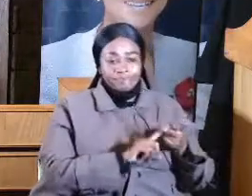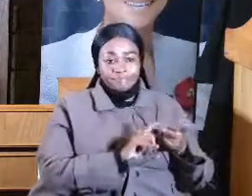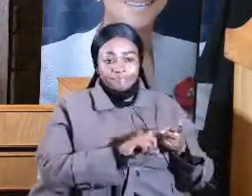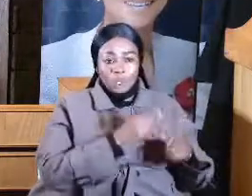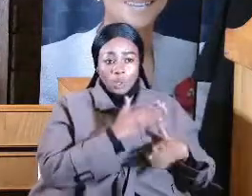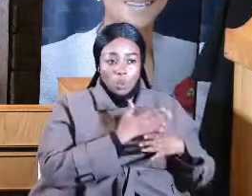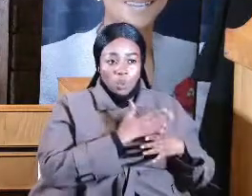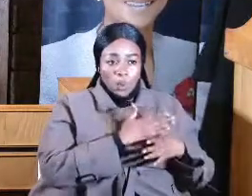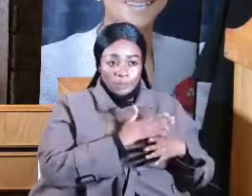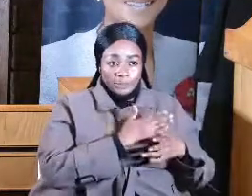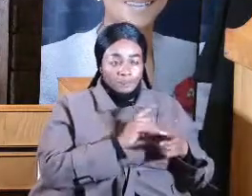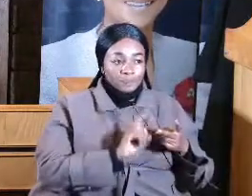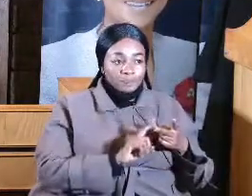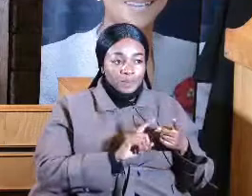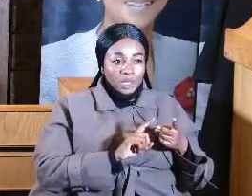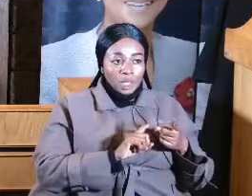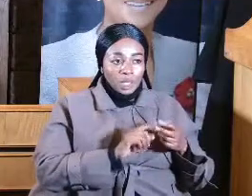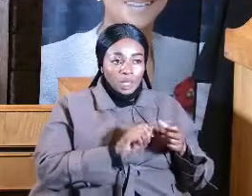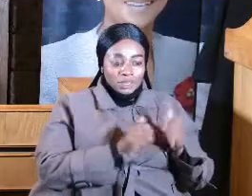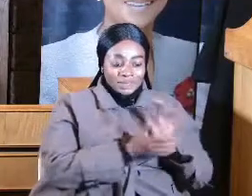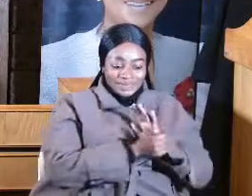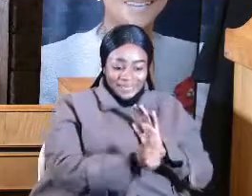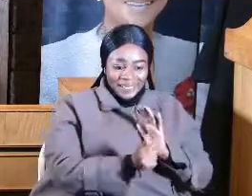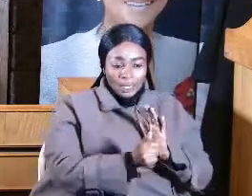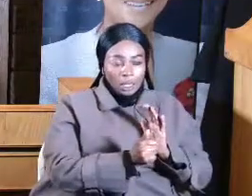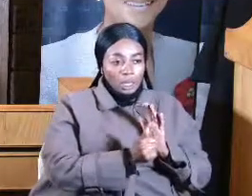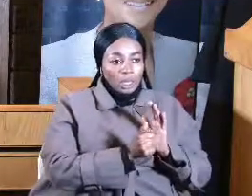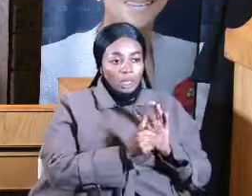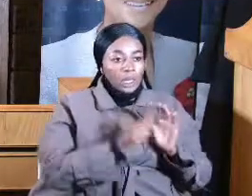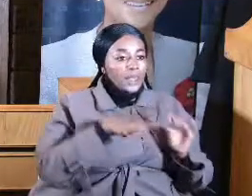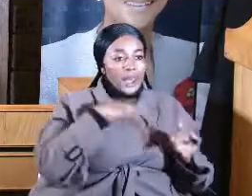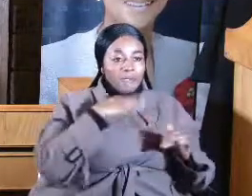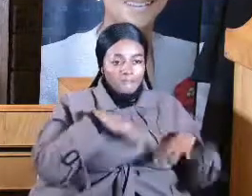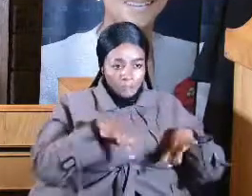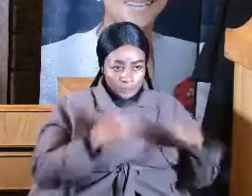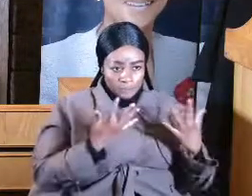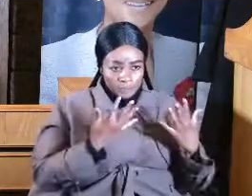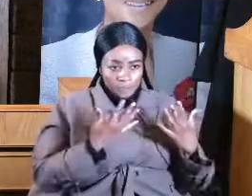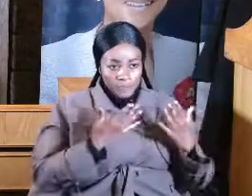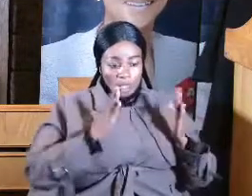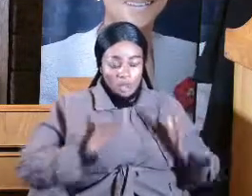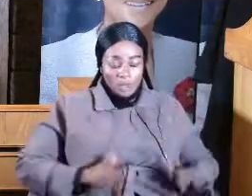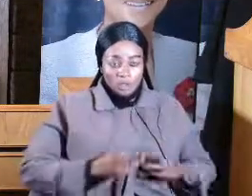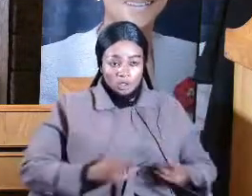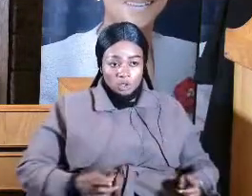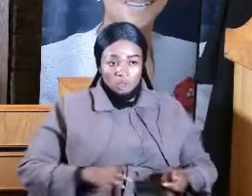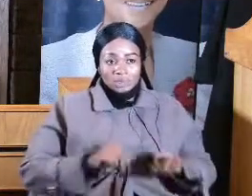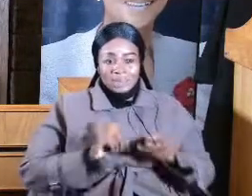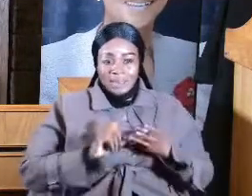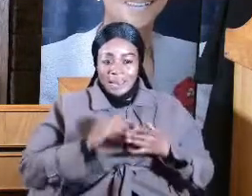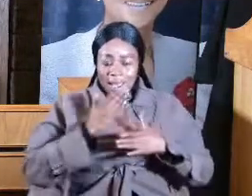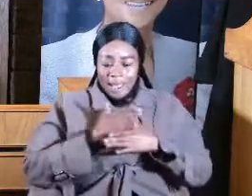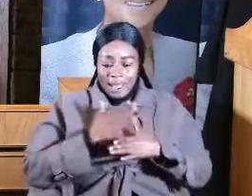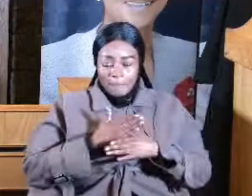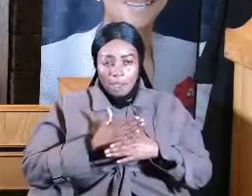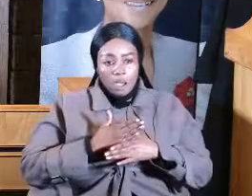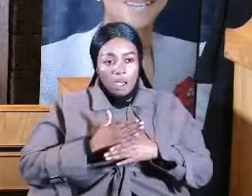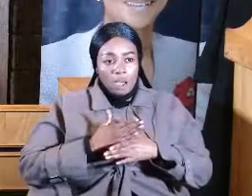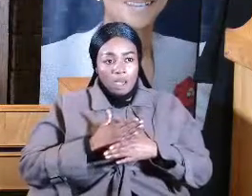unemployment, the skill shortages and the demand of high-level human resources, labor market flexibility,